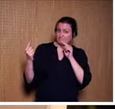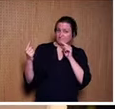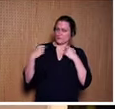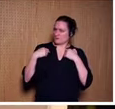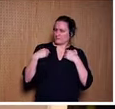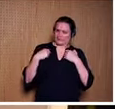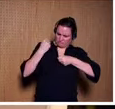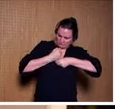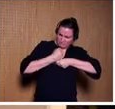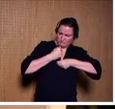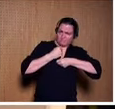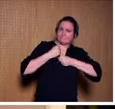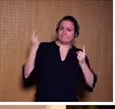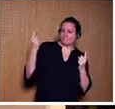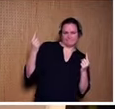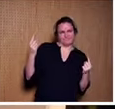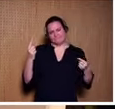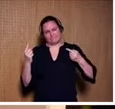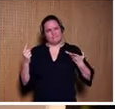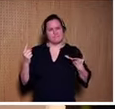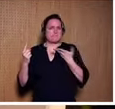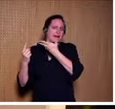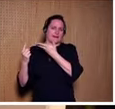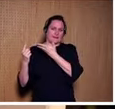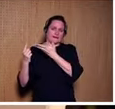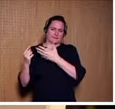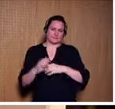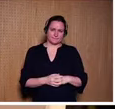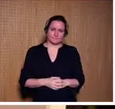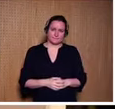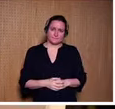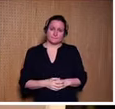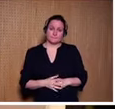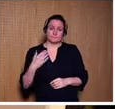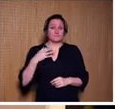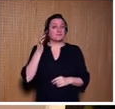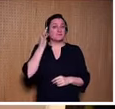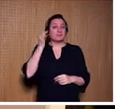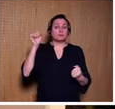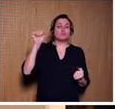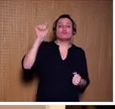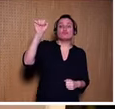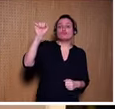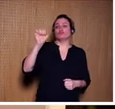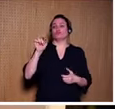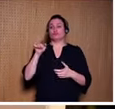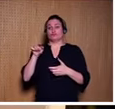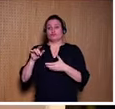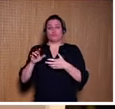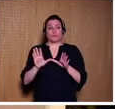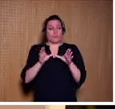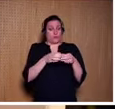the counteroffensive. My feminist sisters and brothers at Open Society Foundations, in the